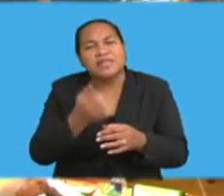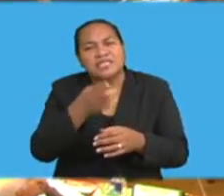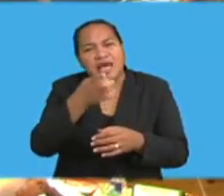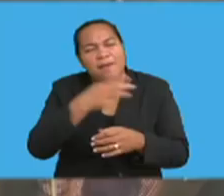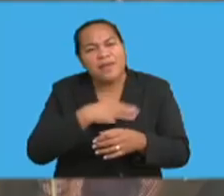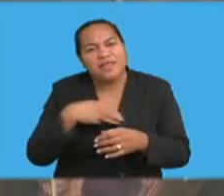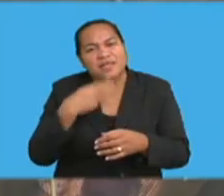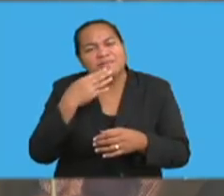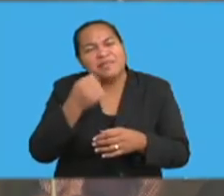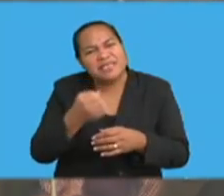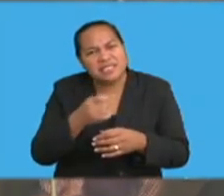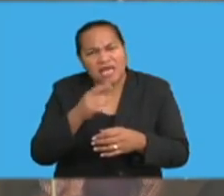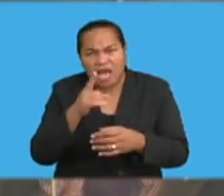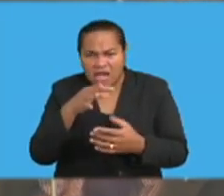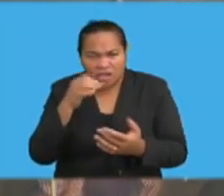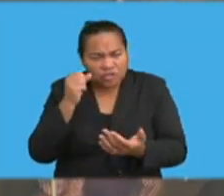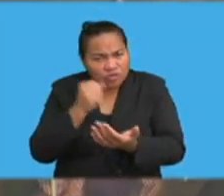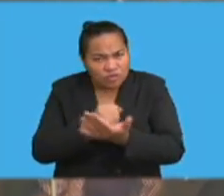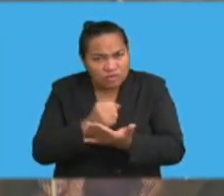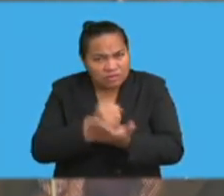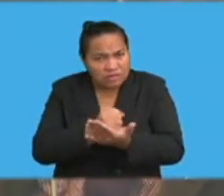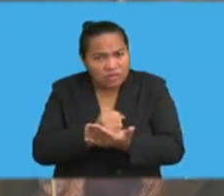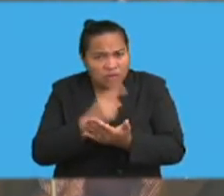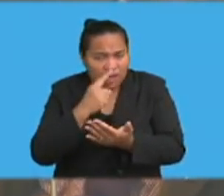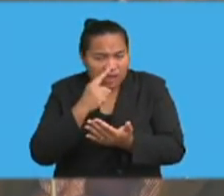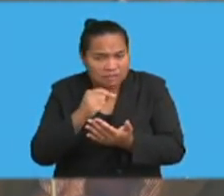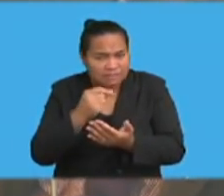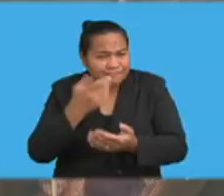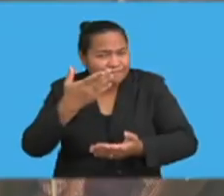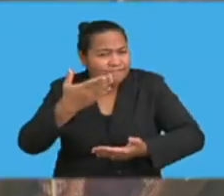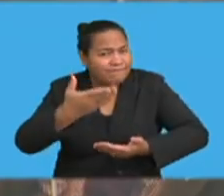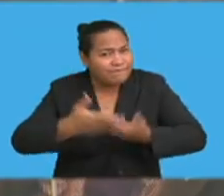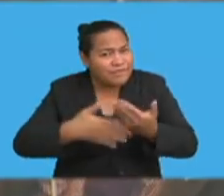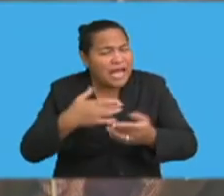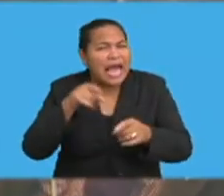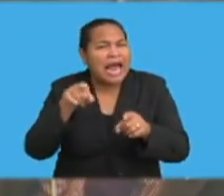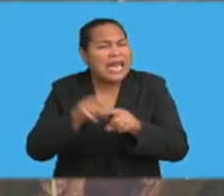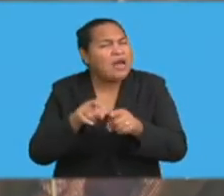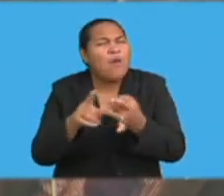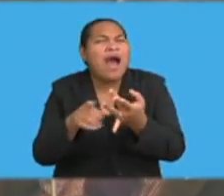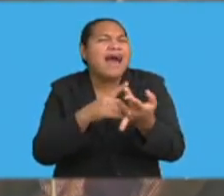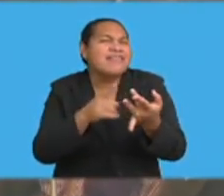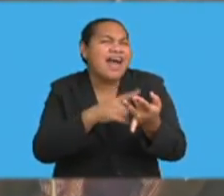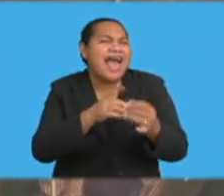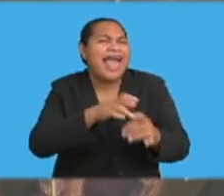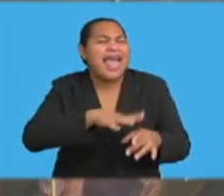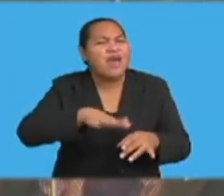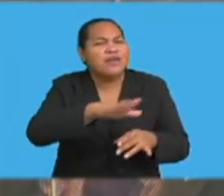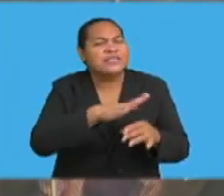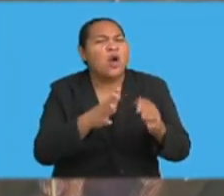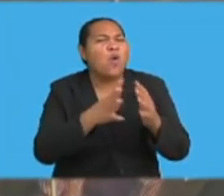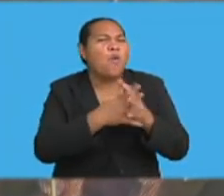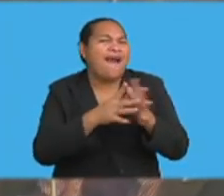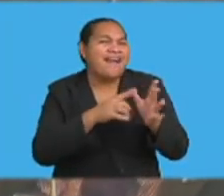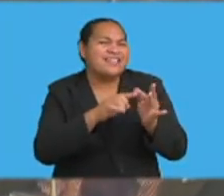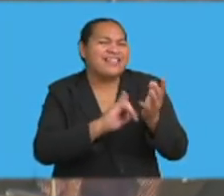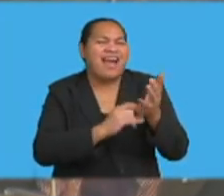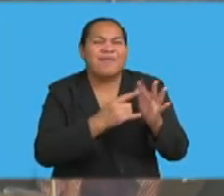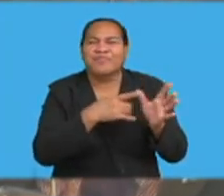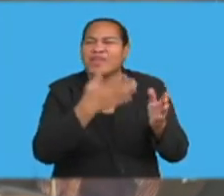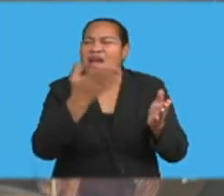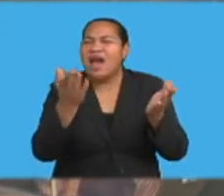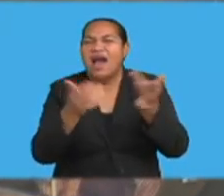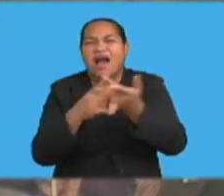an assurance in terms of rural electrification in areas like Waisa, Terumai, Lumaiguna,